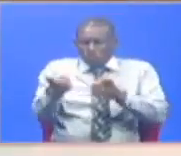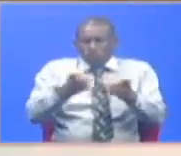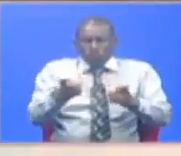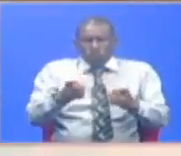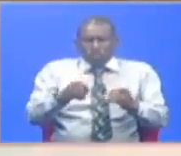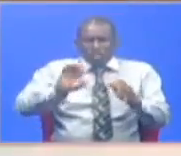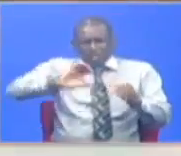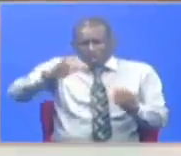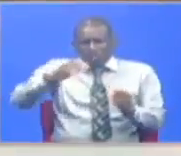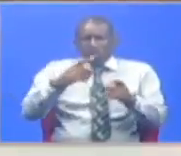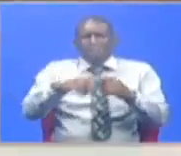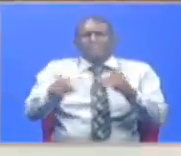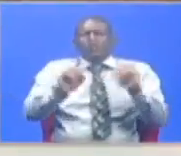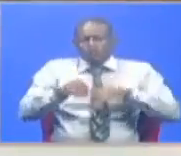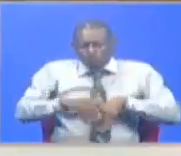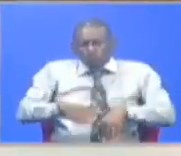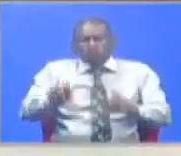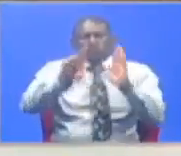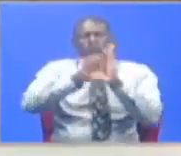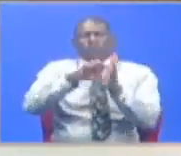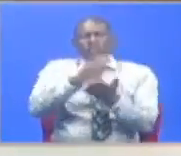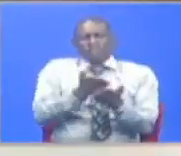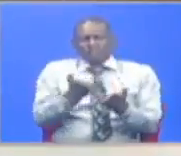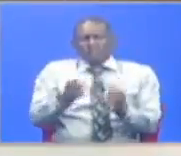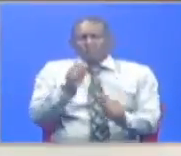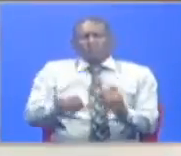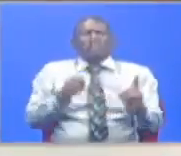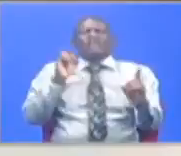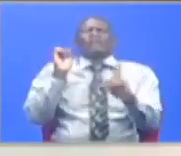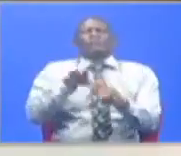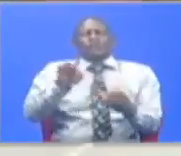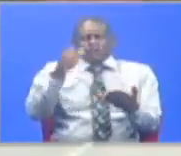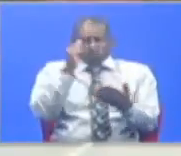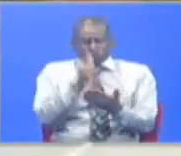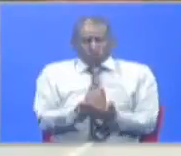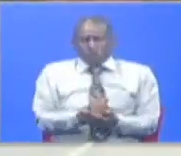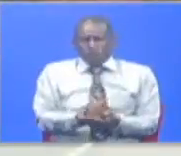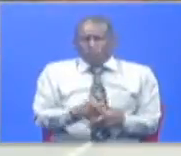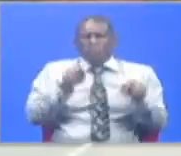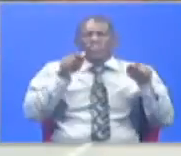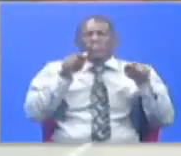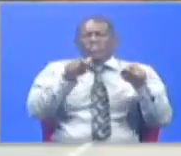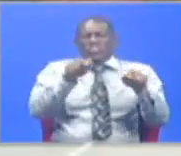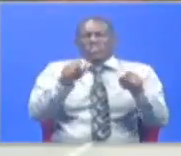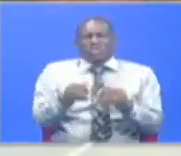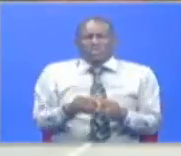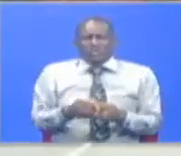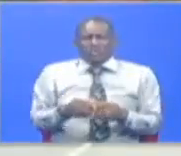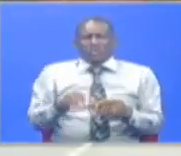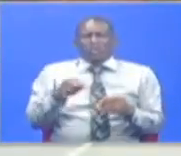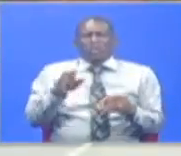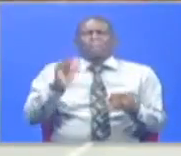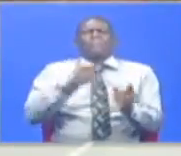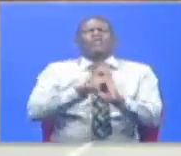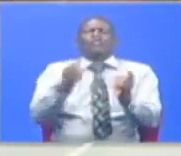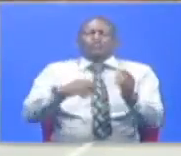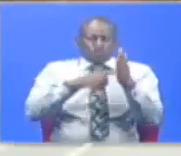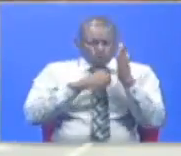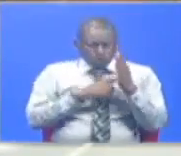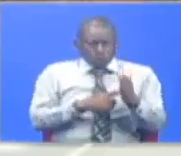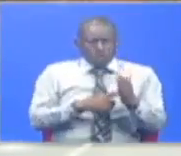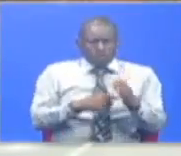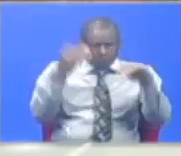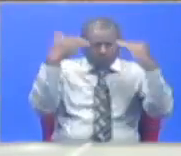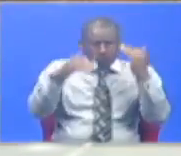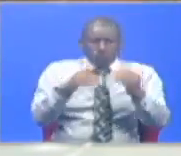in the process, something that has exposed his office to ridicule. By exhibiting incompetency, inability